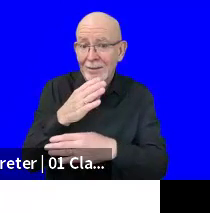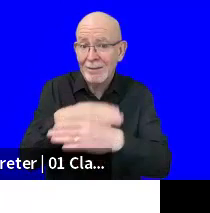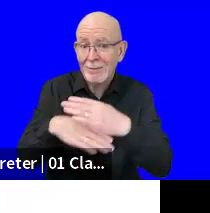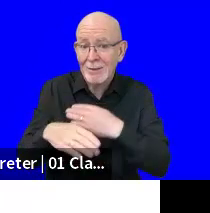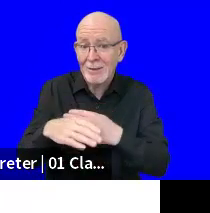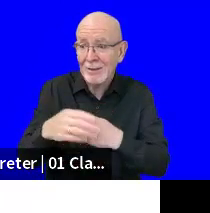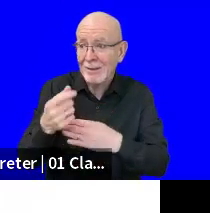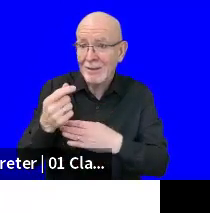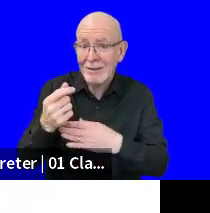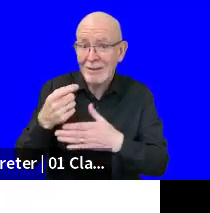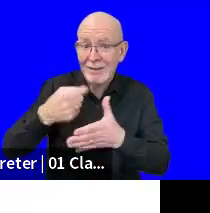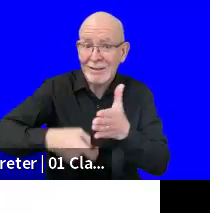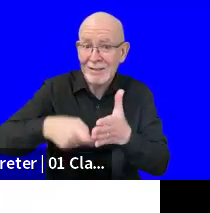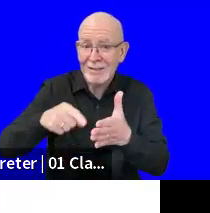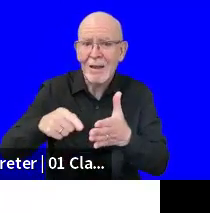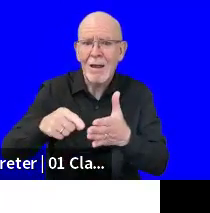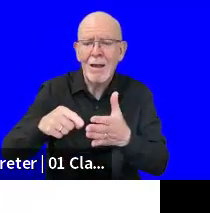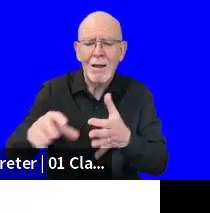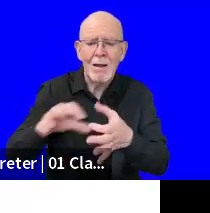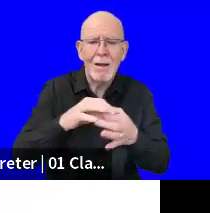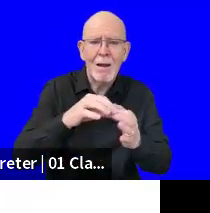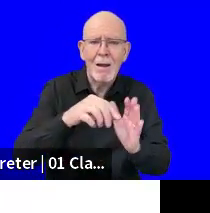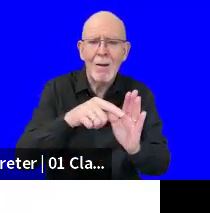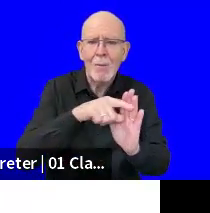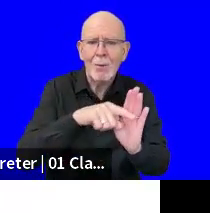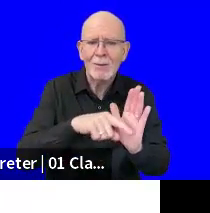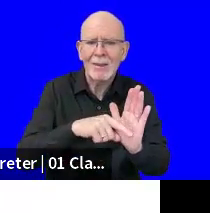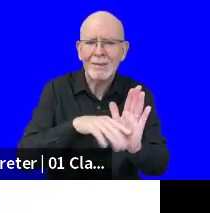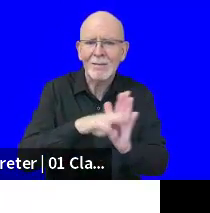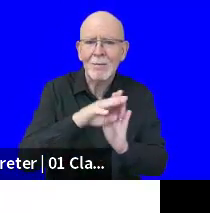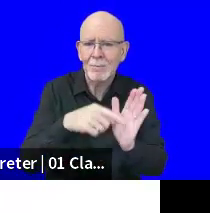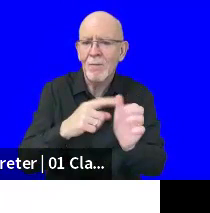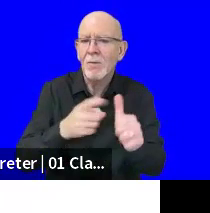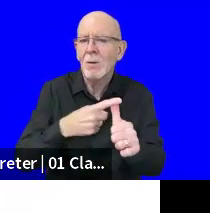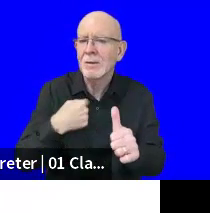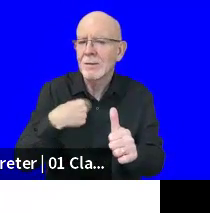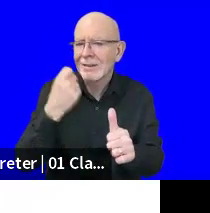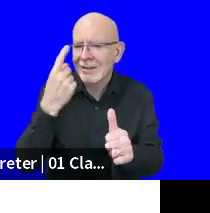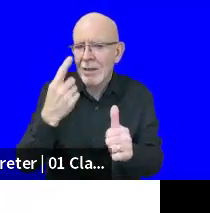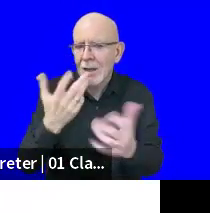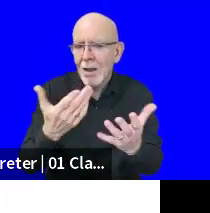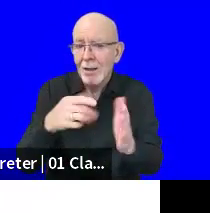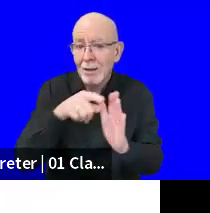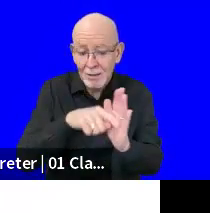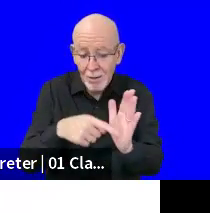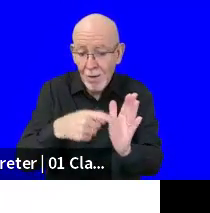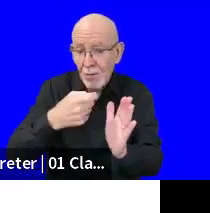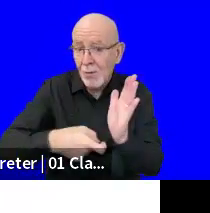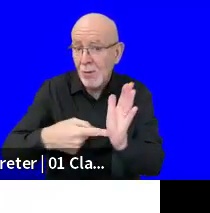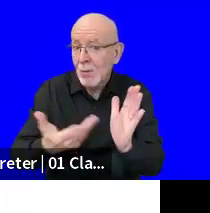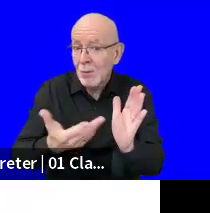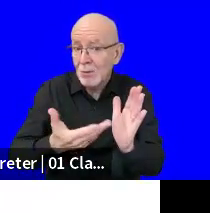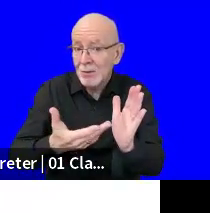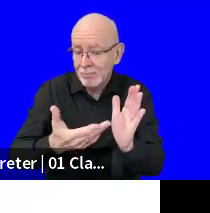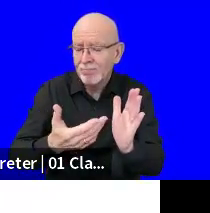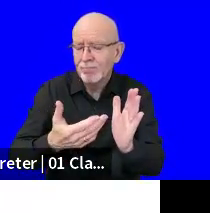understand what are those disability-related costs. Is it transportation? Is it rehabilitation services? Is it